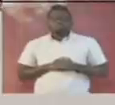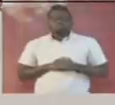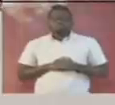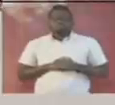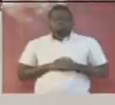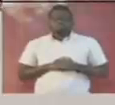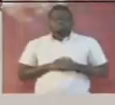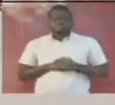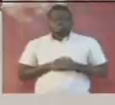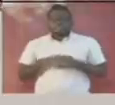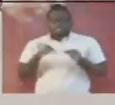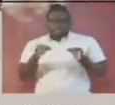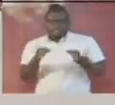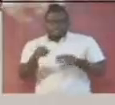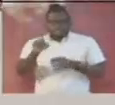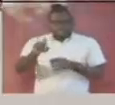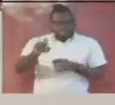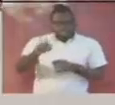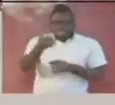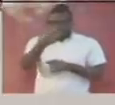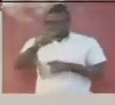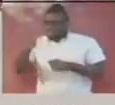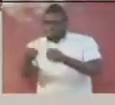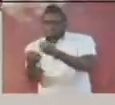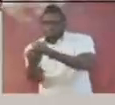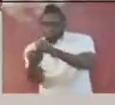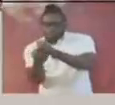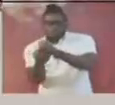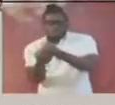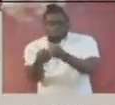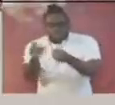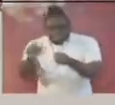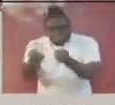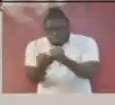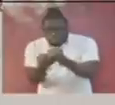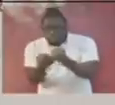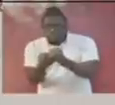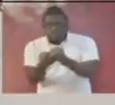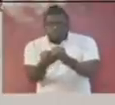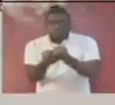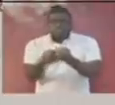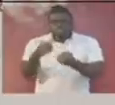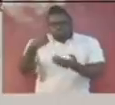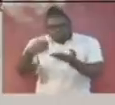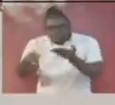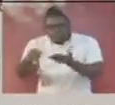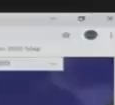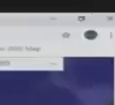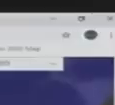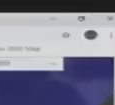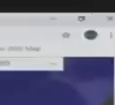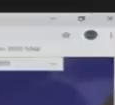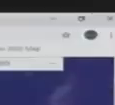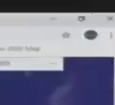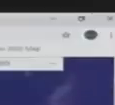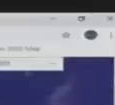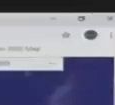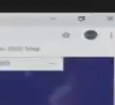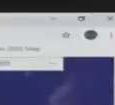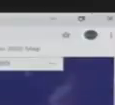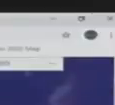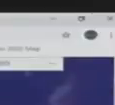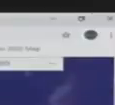support services. You simply have to go to the website, and I'll ask the technical crew to put it up on the screen for us